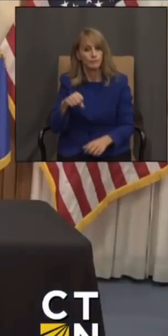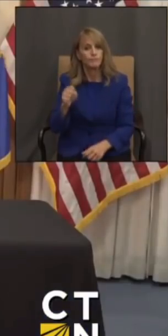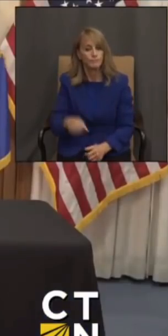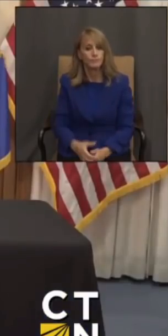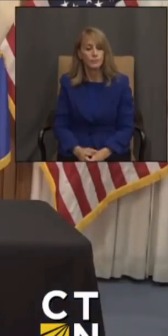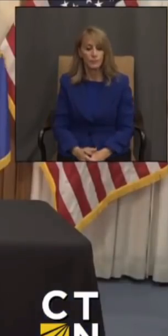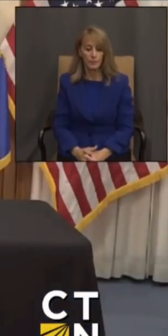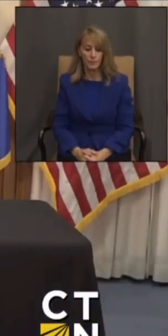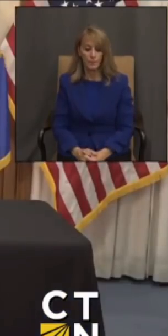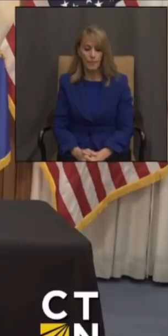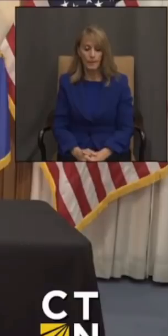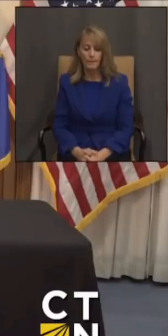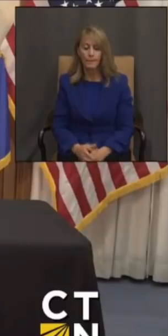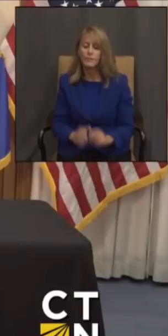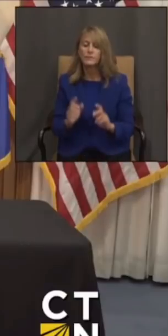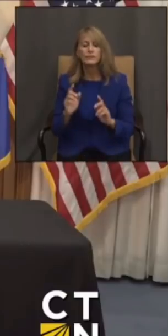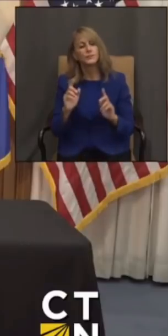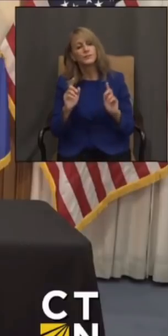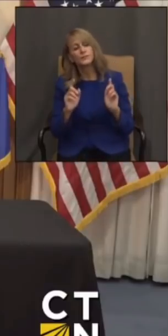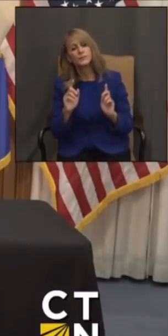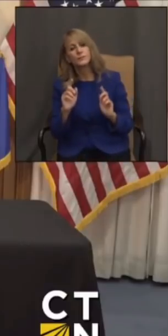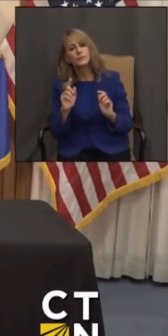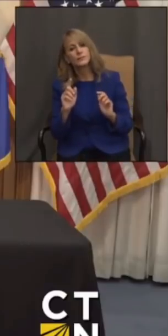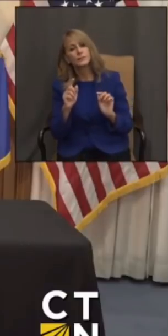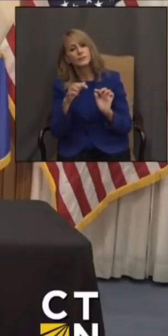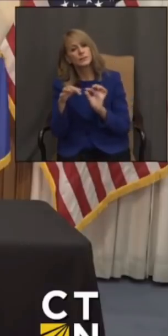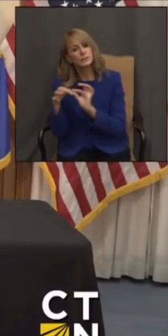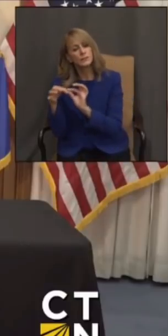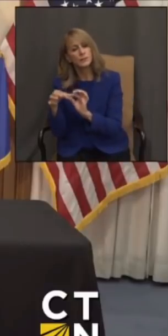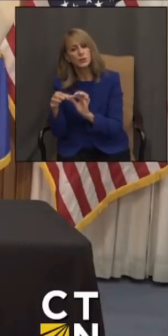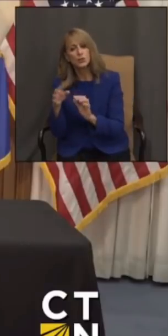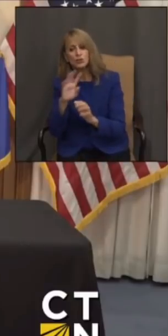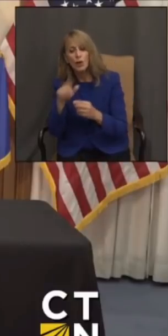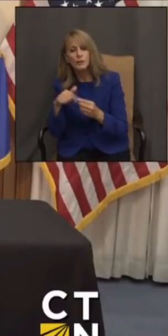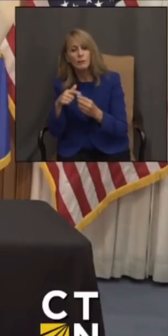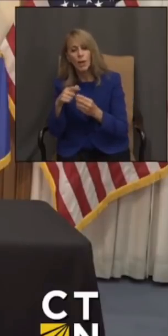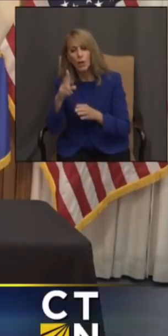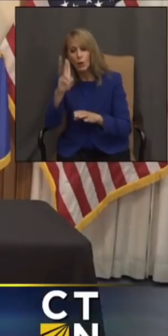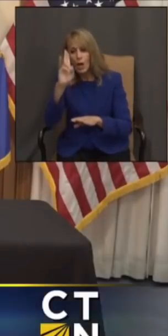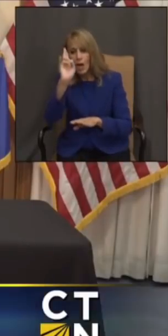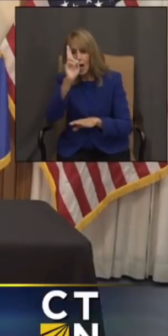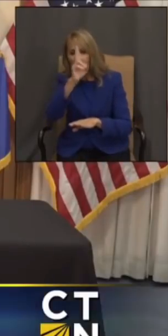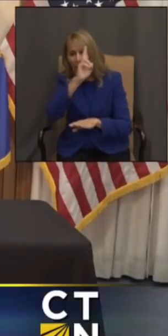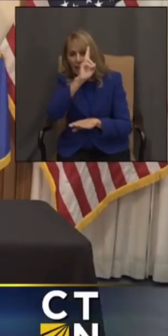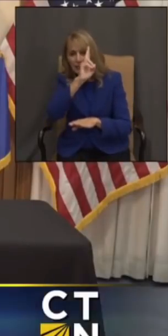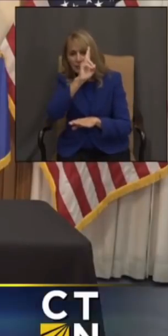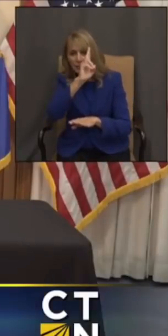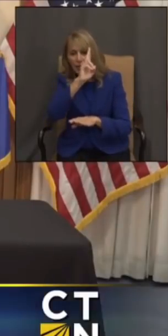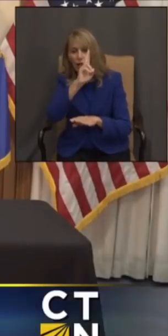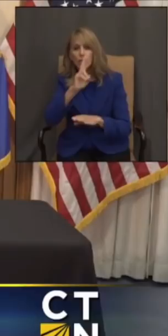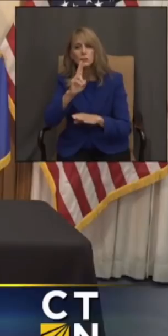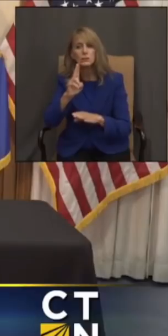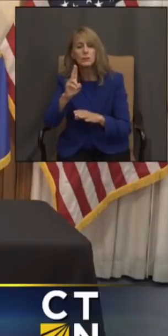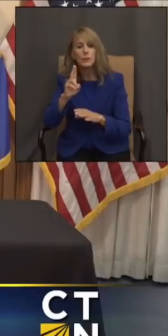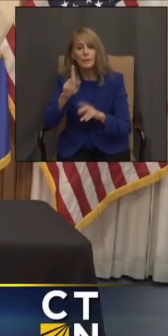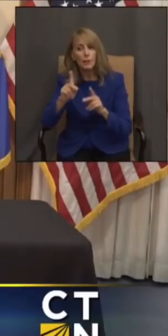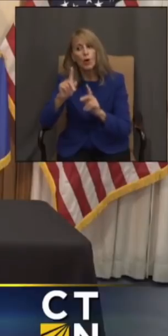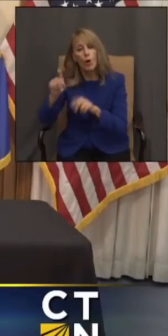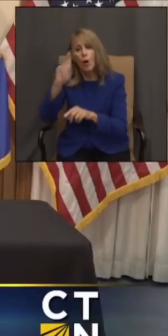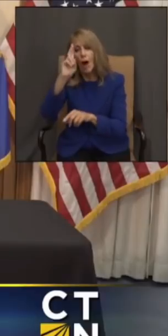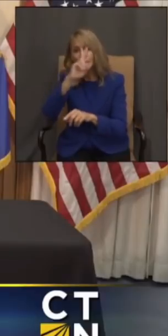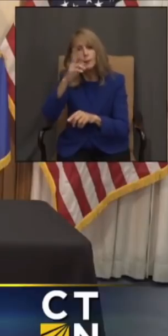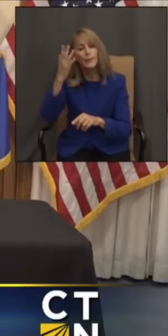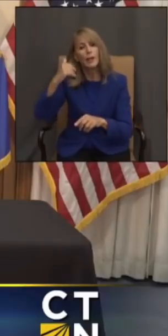And going back to what you mentioned earlier with the majority of hospitalizations being amongst the unvaccinated people, how